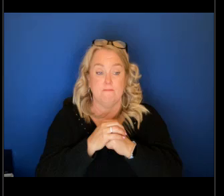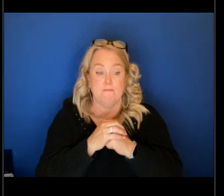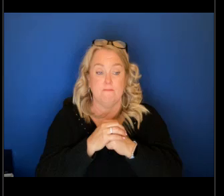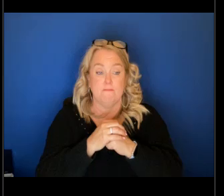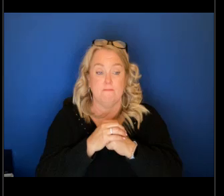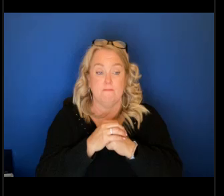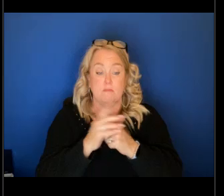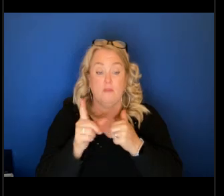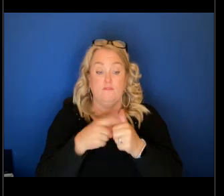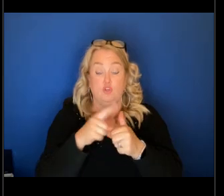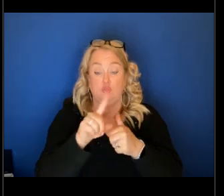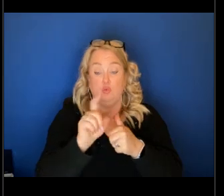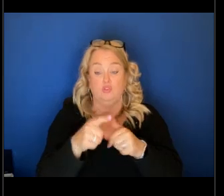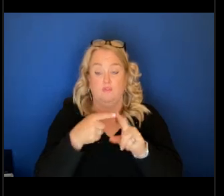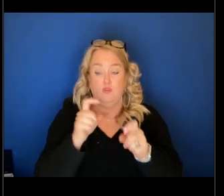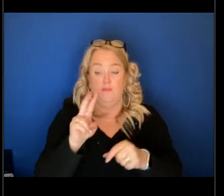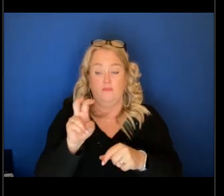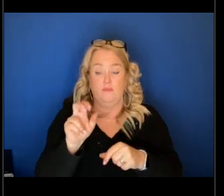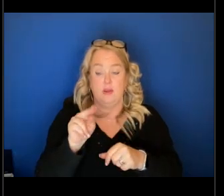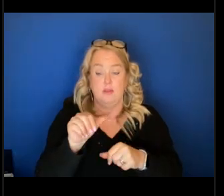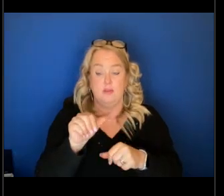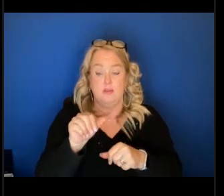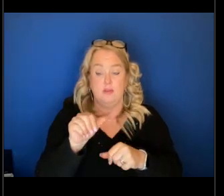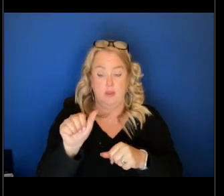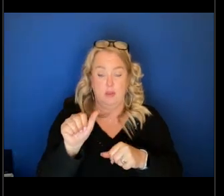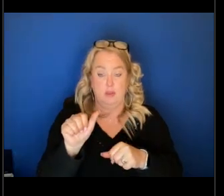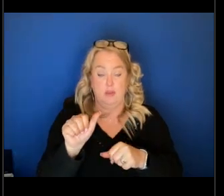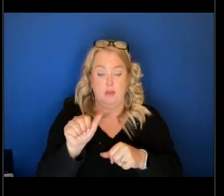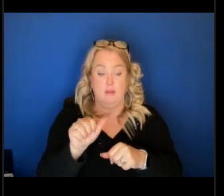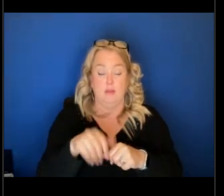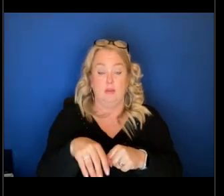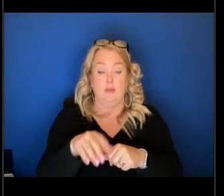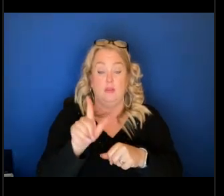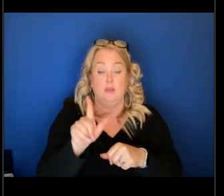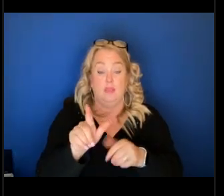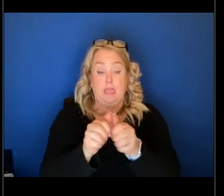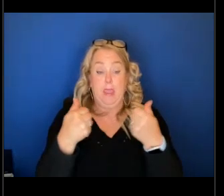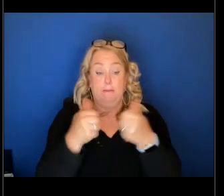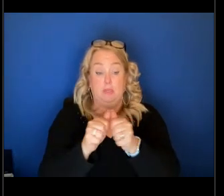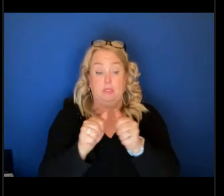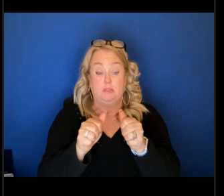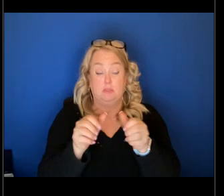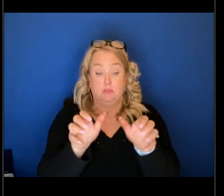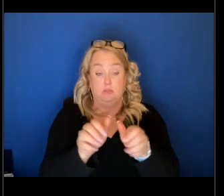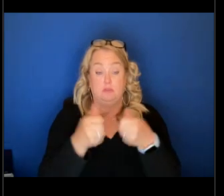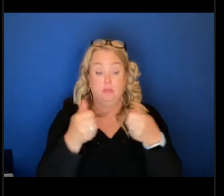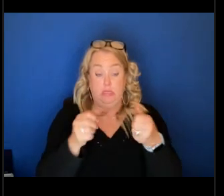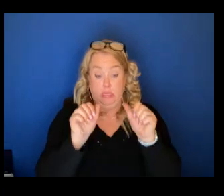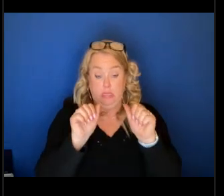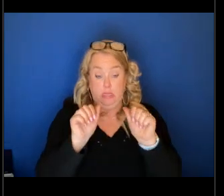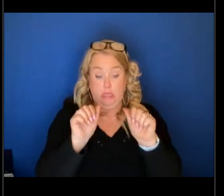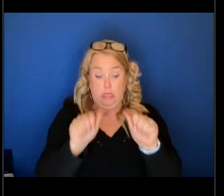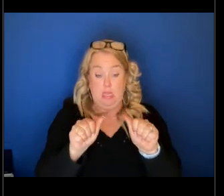Our first question is from Vanessa. Are cabinet handles allowed to encroach in